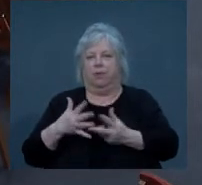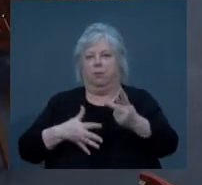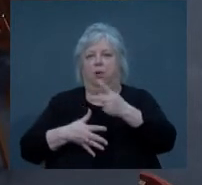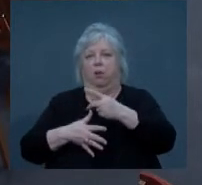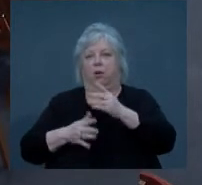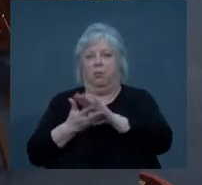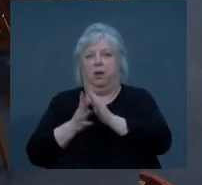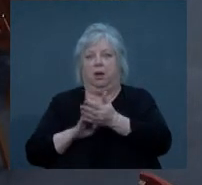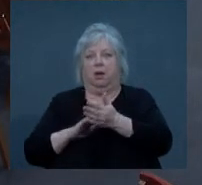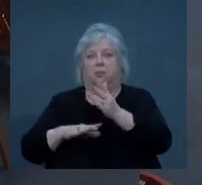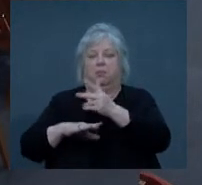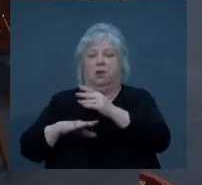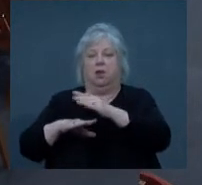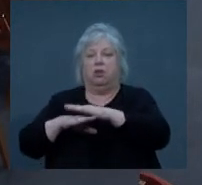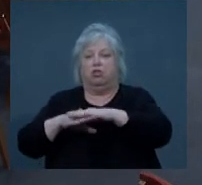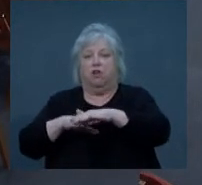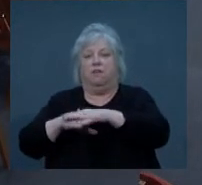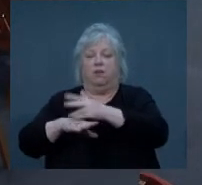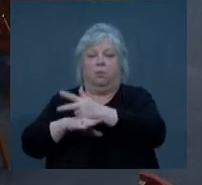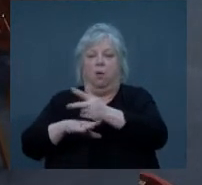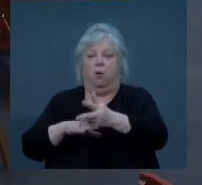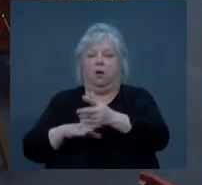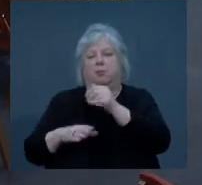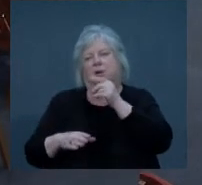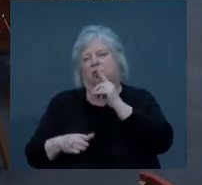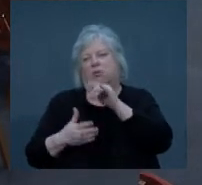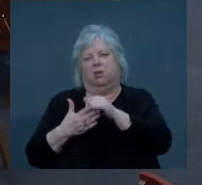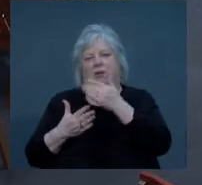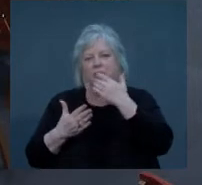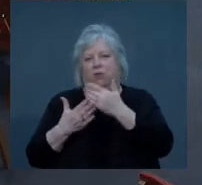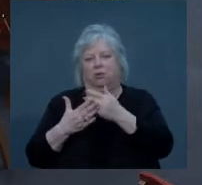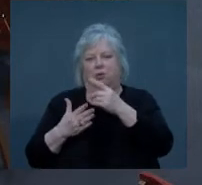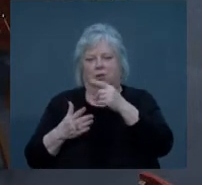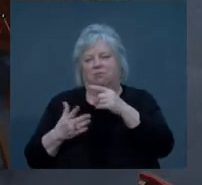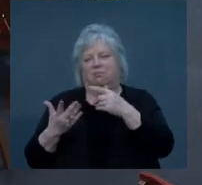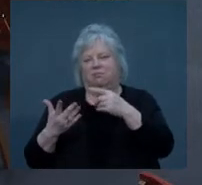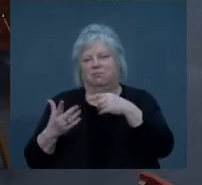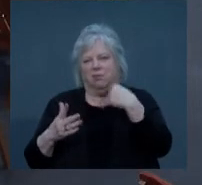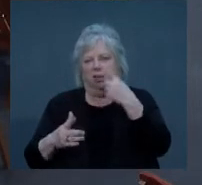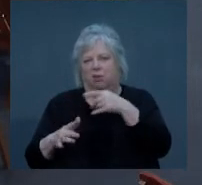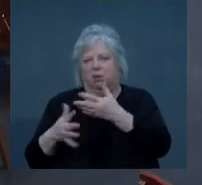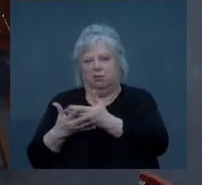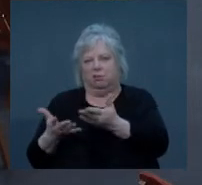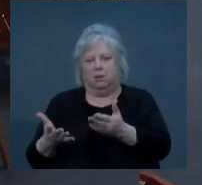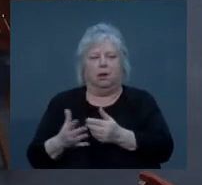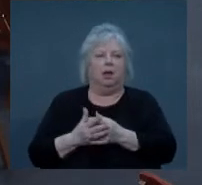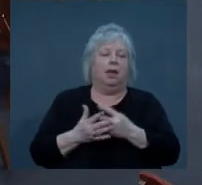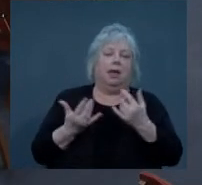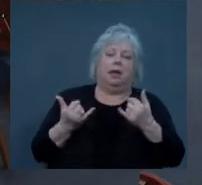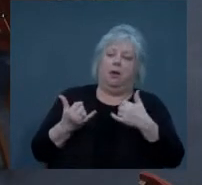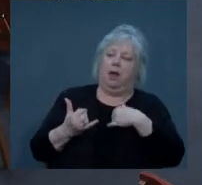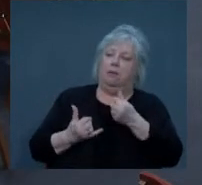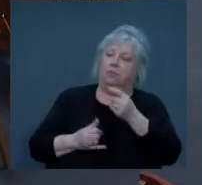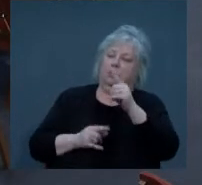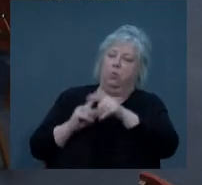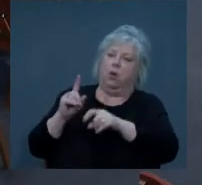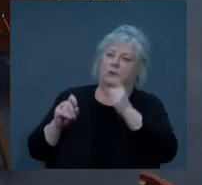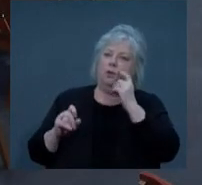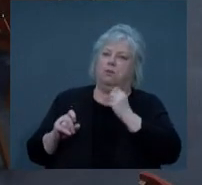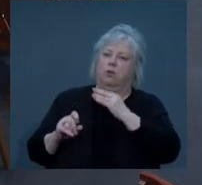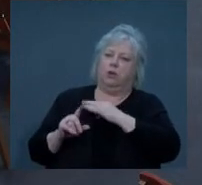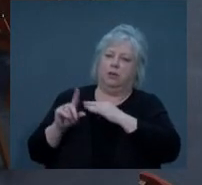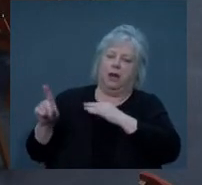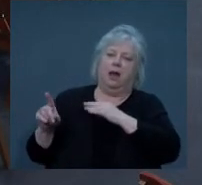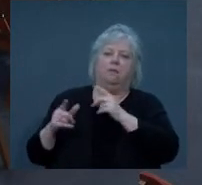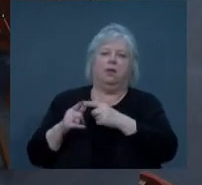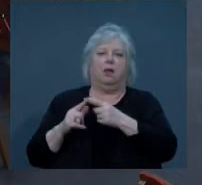a question for staff, and then I would like to bring up the UU